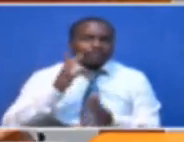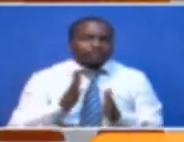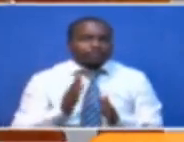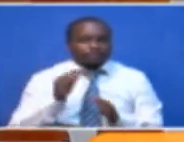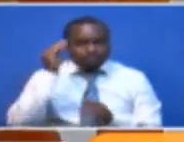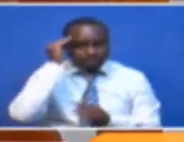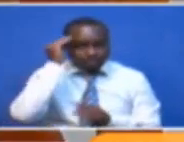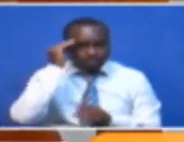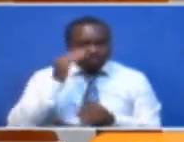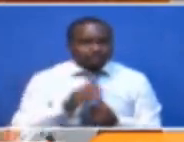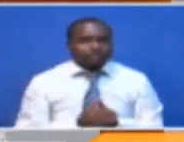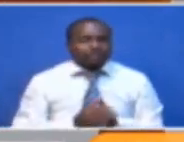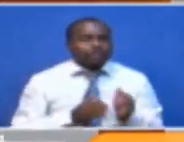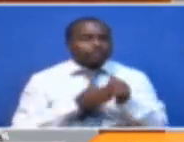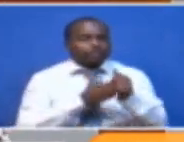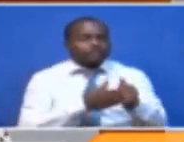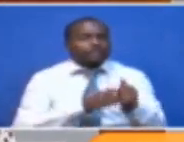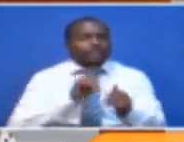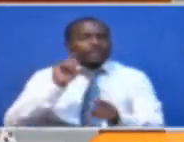Kenya's delegation. Okay.